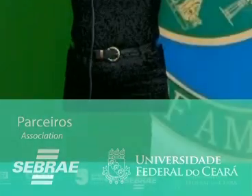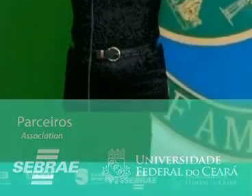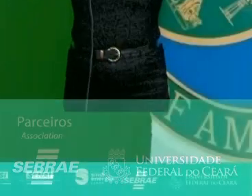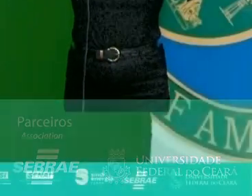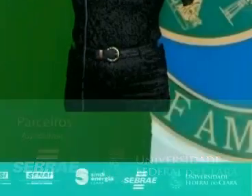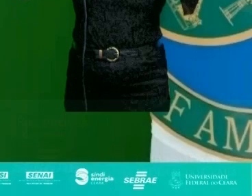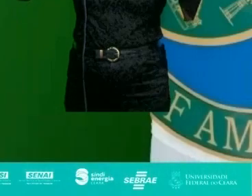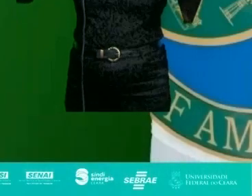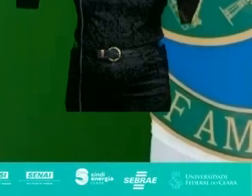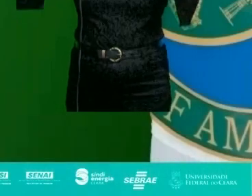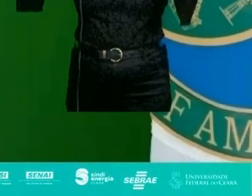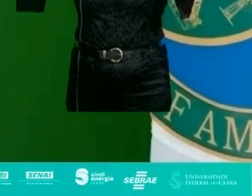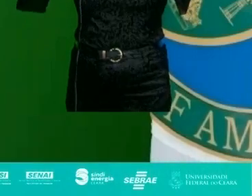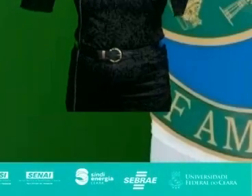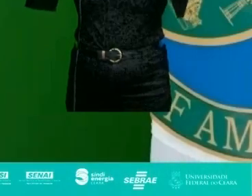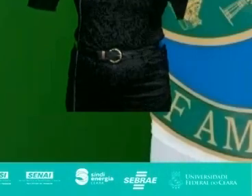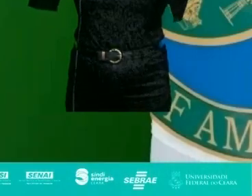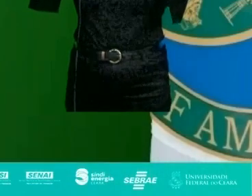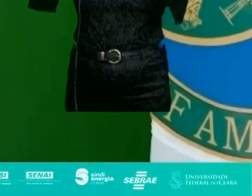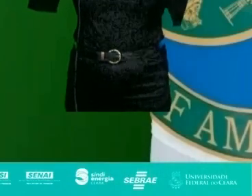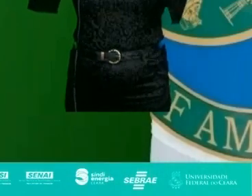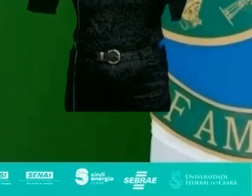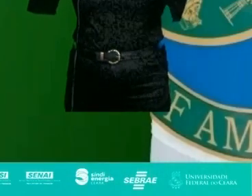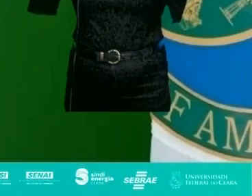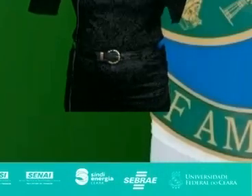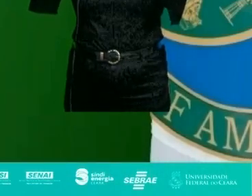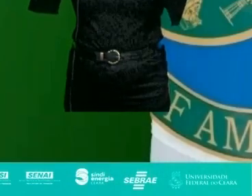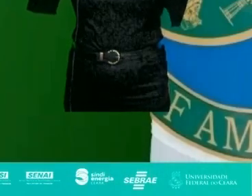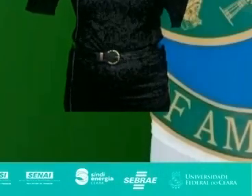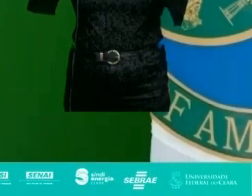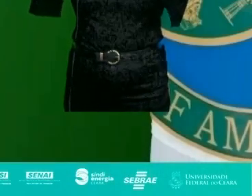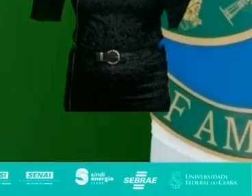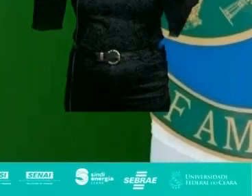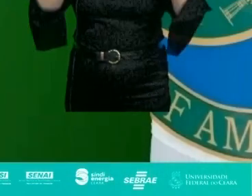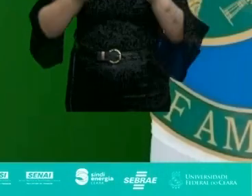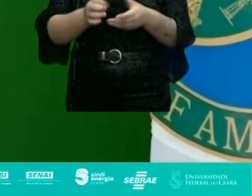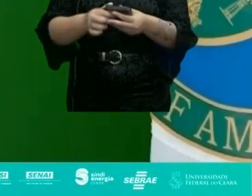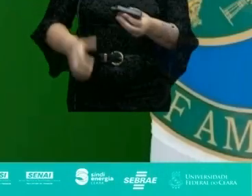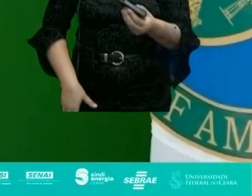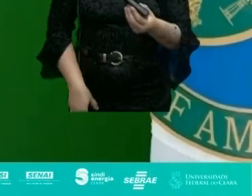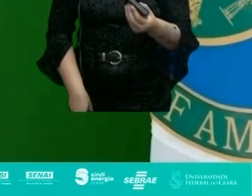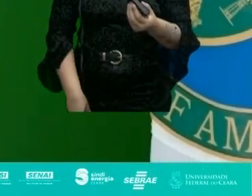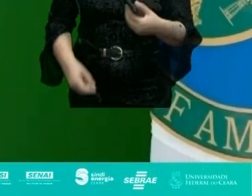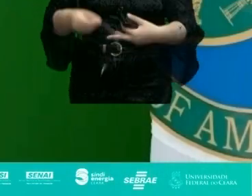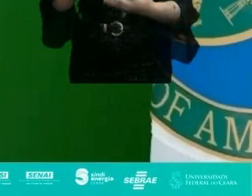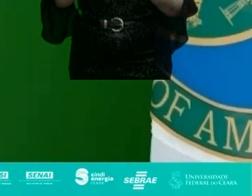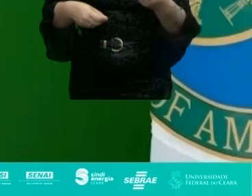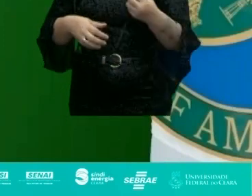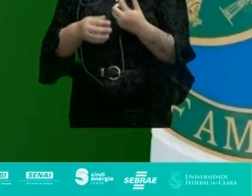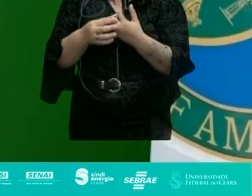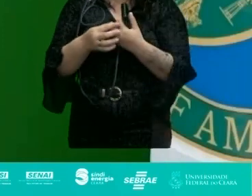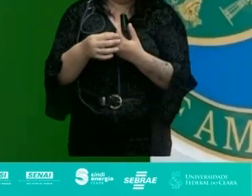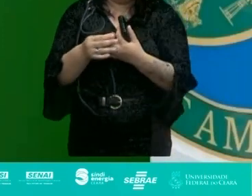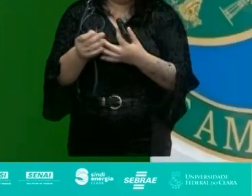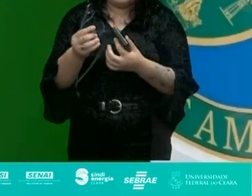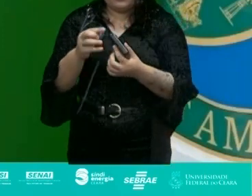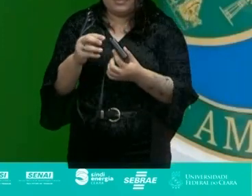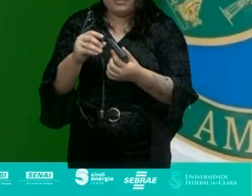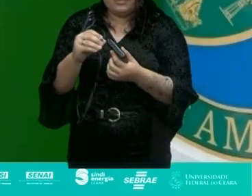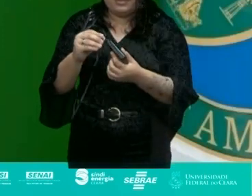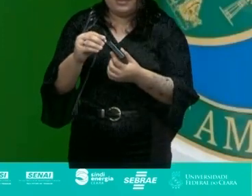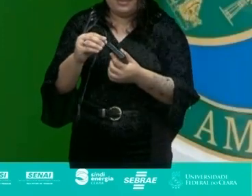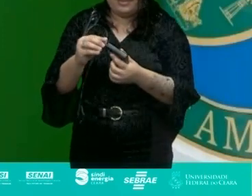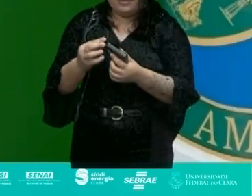First of all, sorry I couldn't be there in person, but I'm pleased to be able to give an overview. Thank you for the